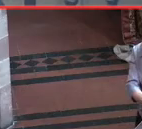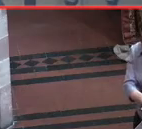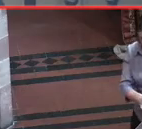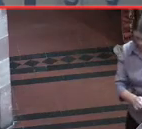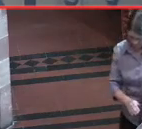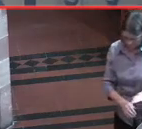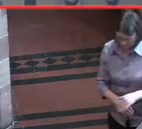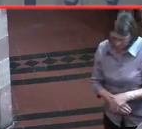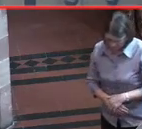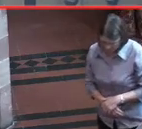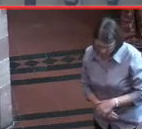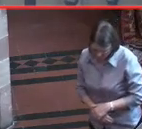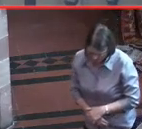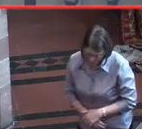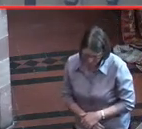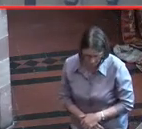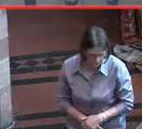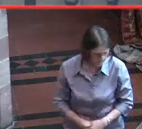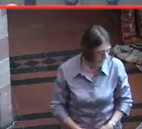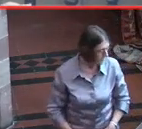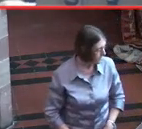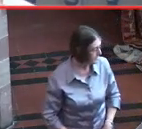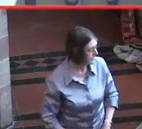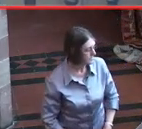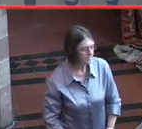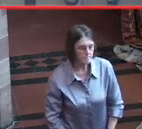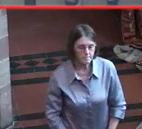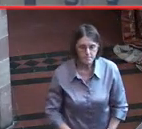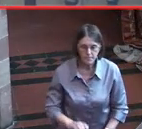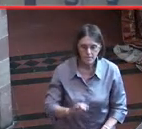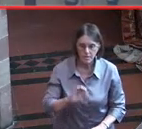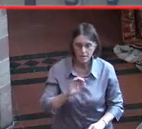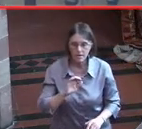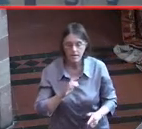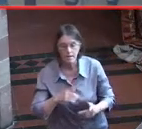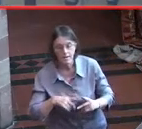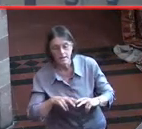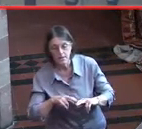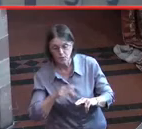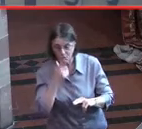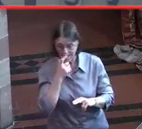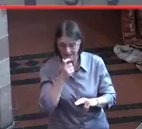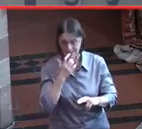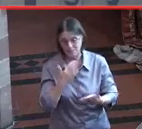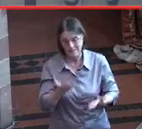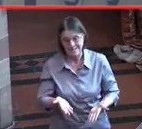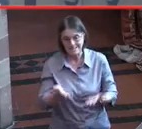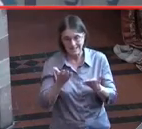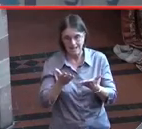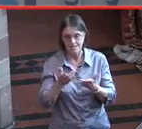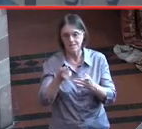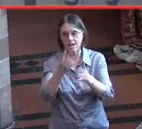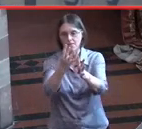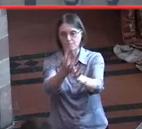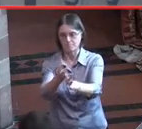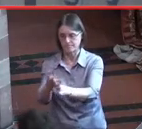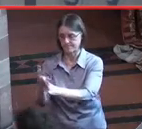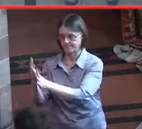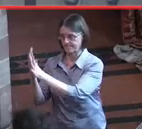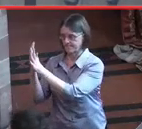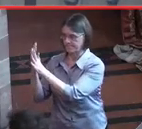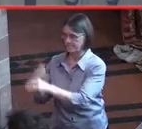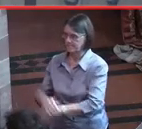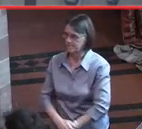as the procession enters, I invite you to stand as you are comfortable. Let's worship God.